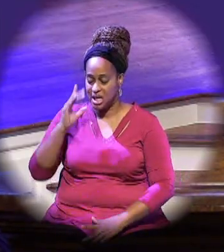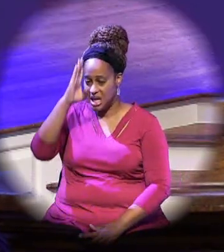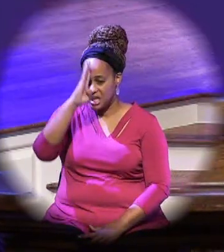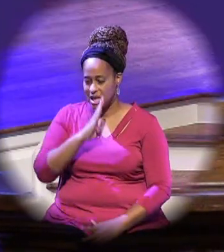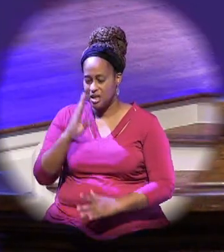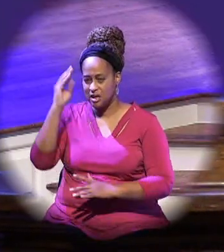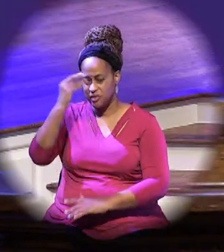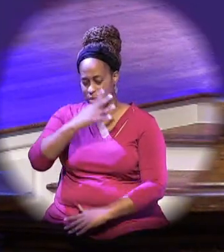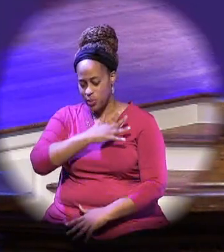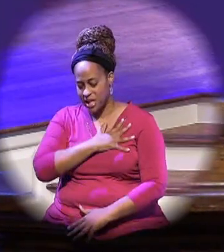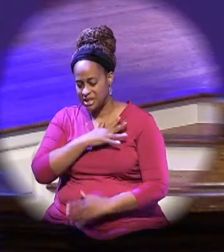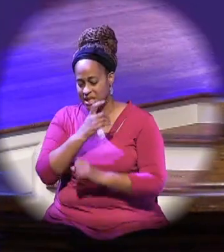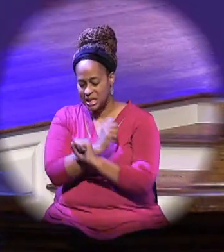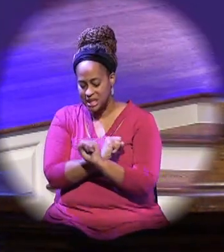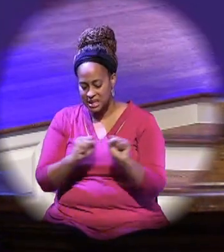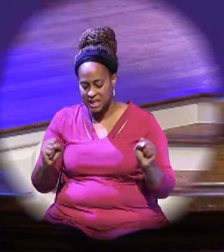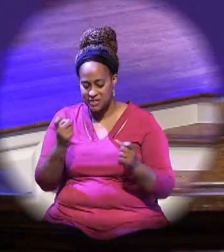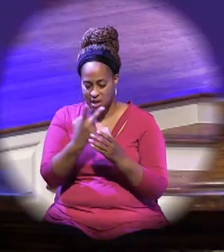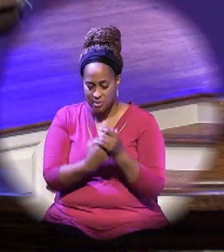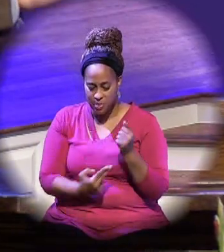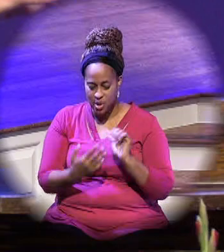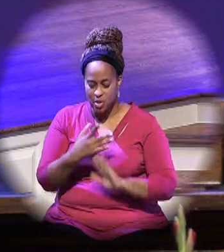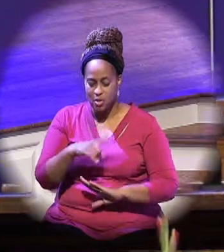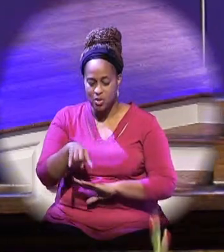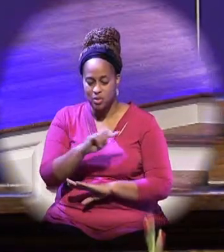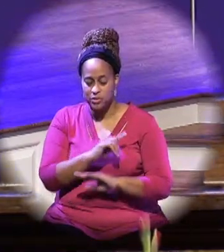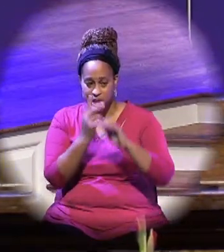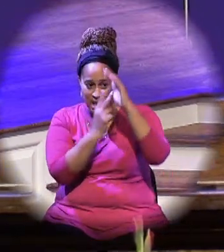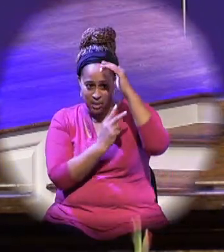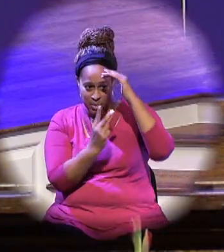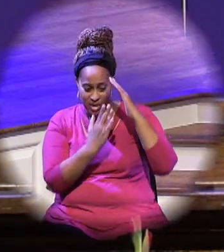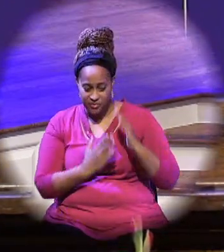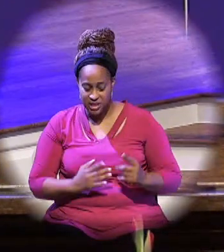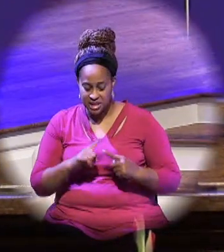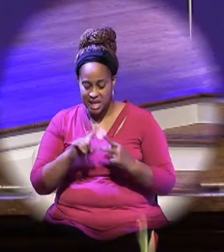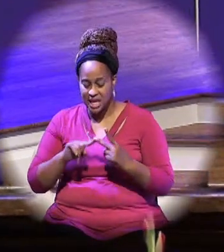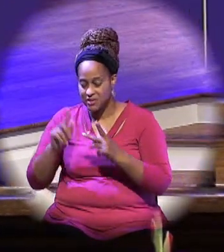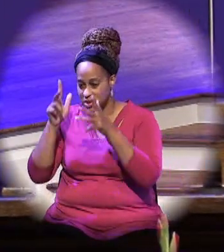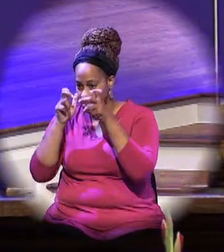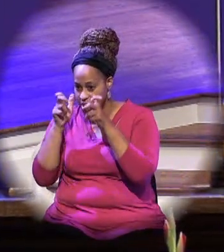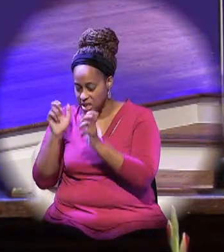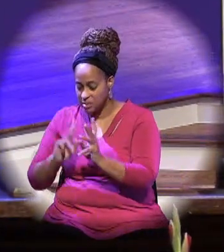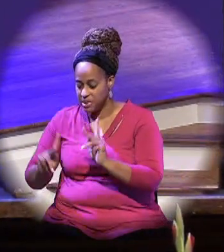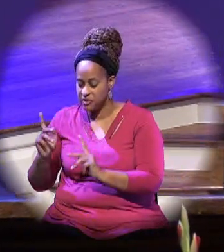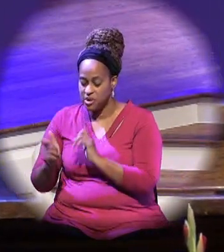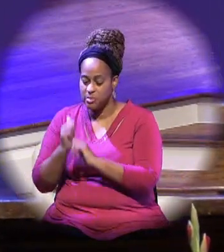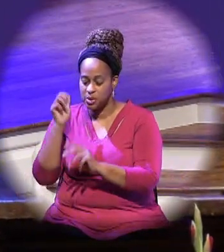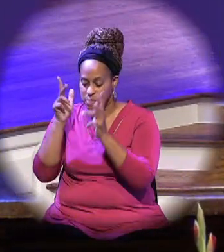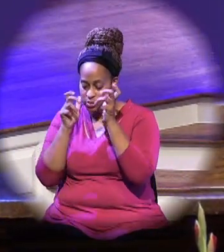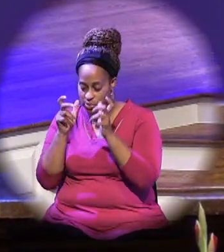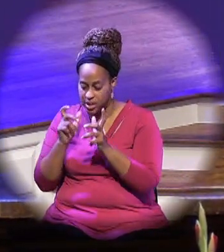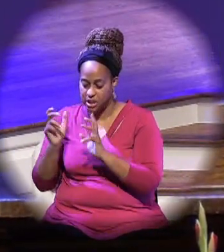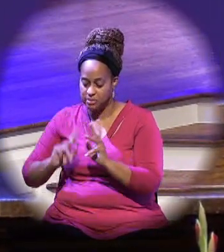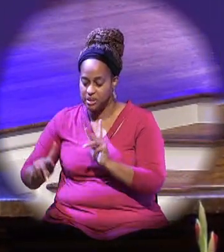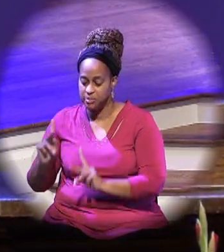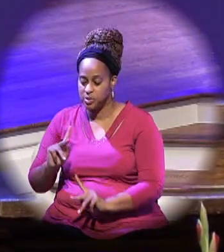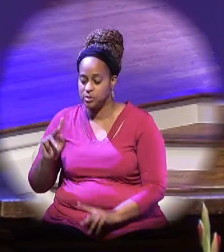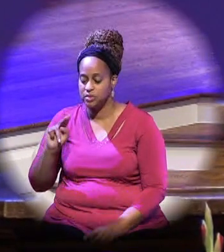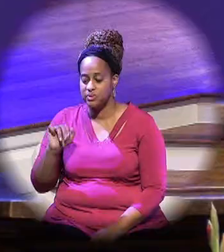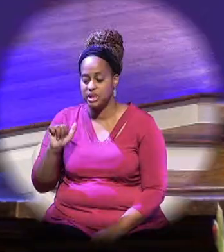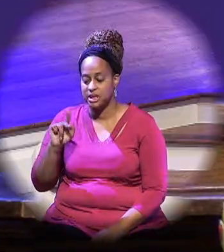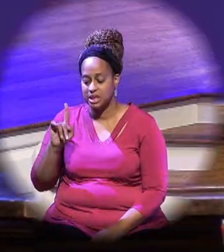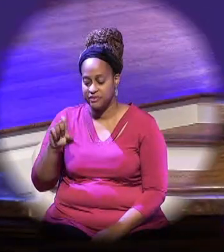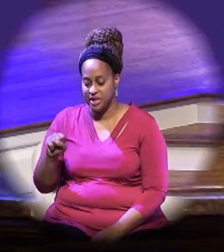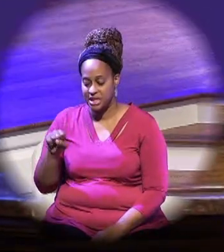of grace that he saves both petulant prophets and the wicked, the most wicked of the wicked, the Ninevites. That